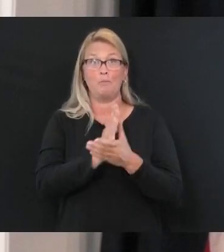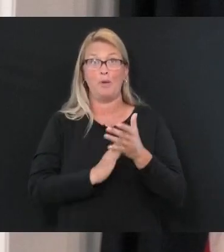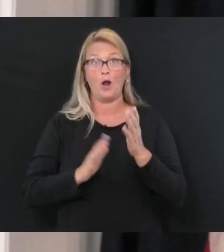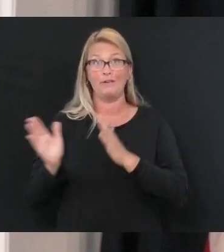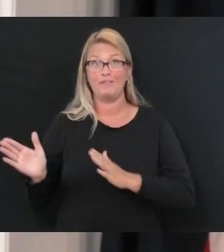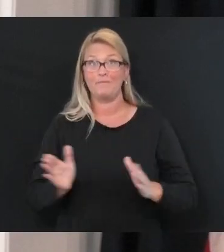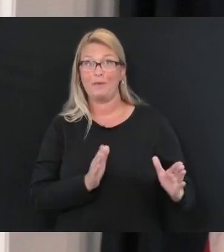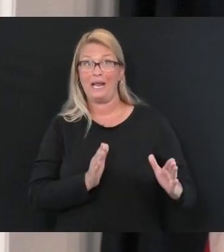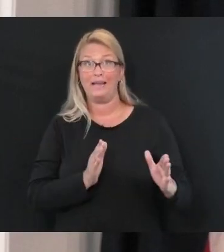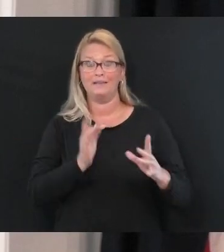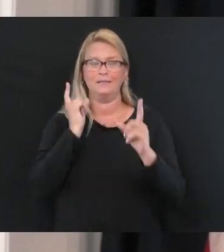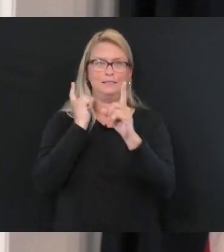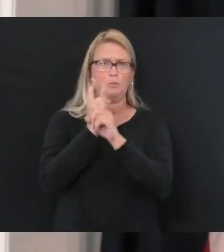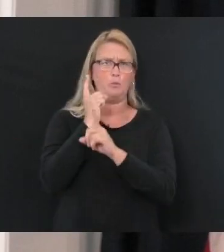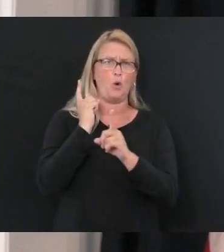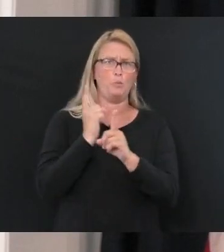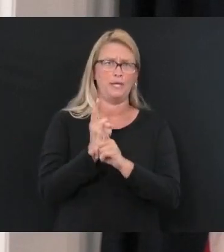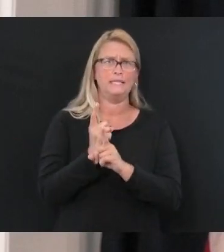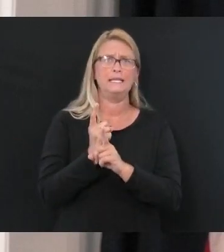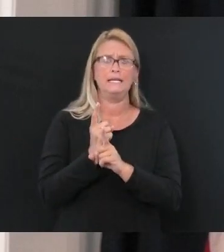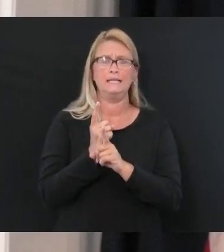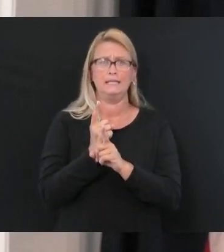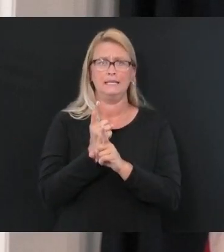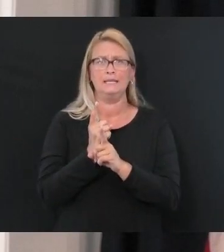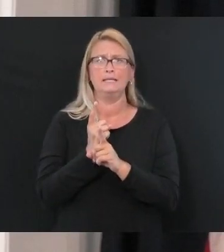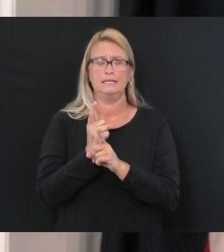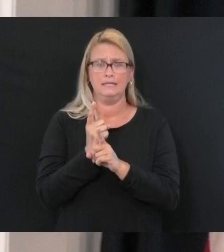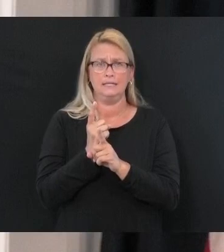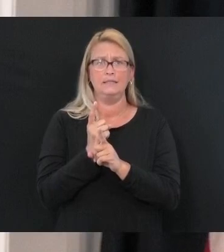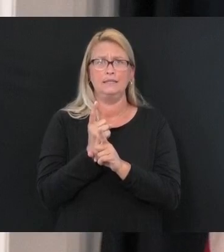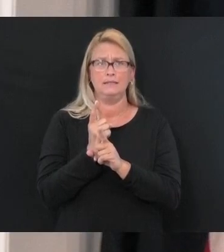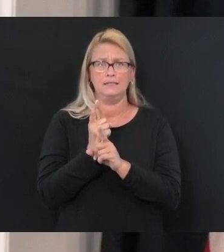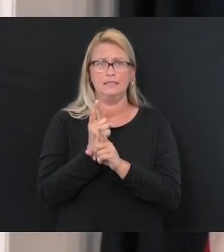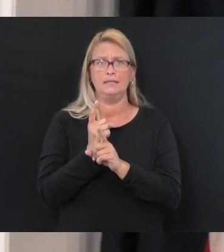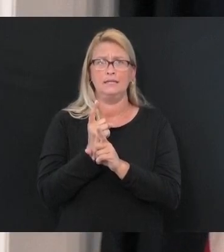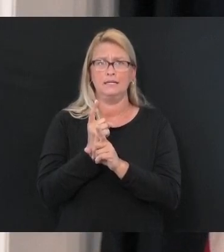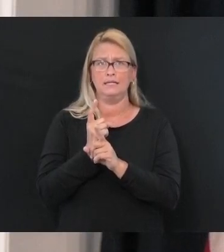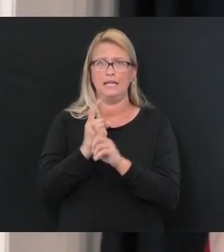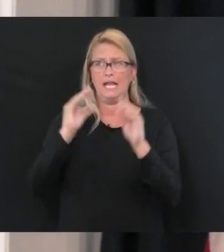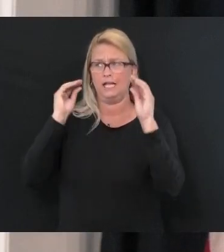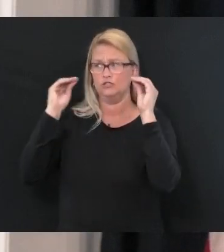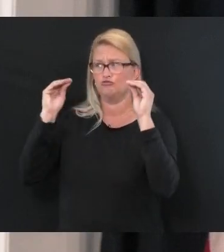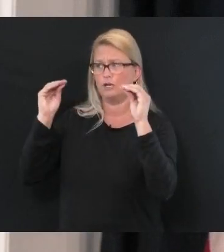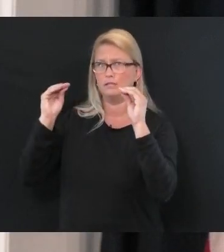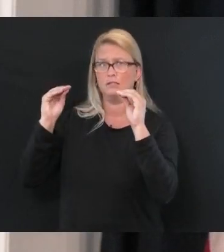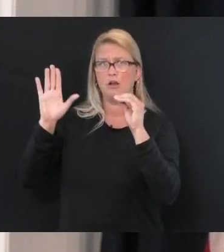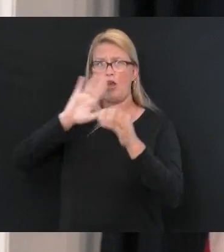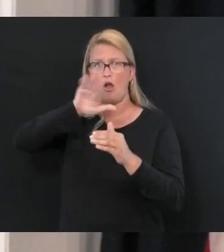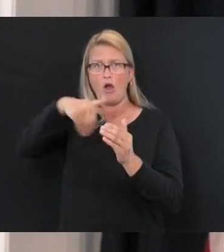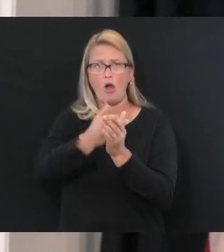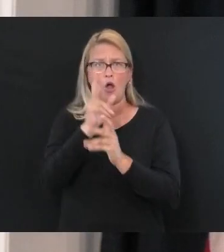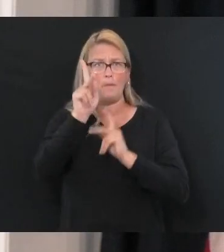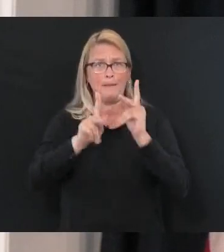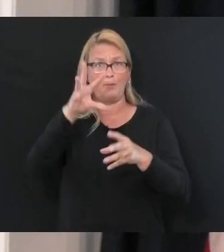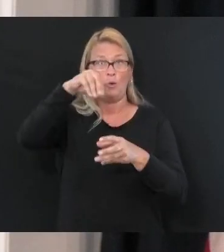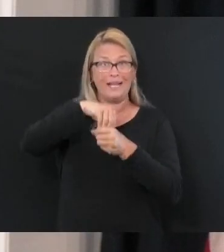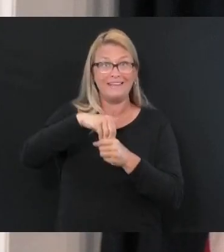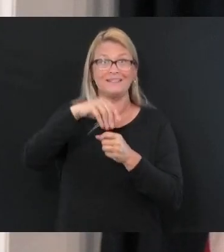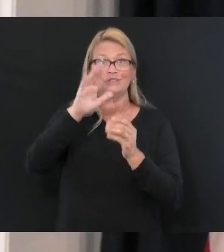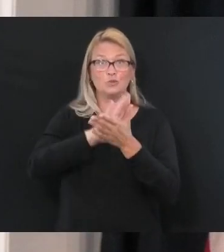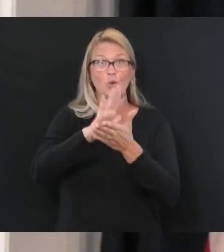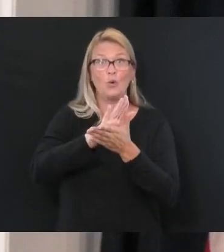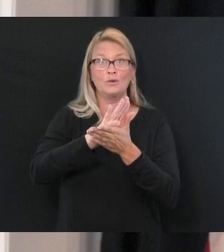to appropriately and in detail instruct and educate all people in the schools about the